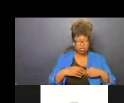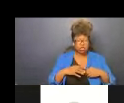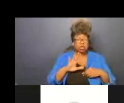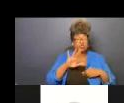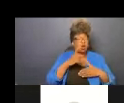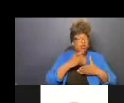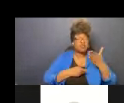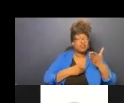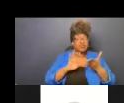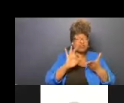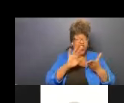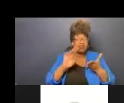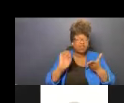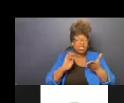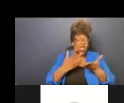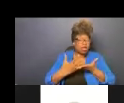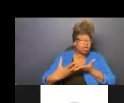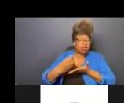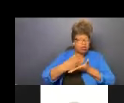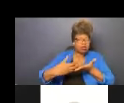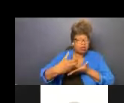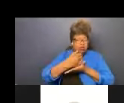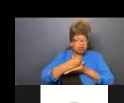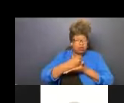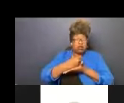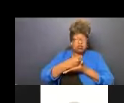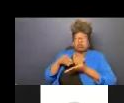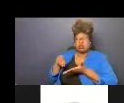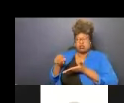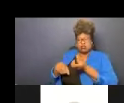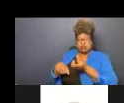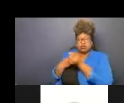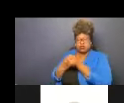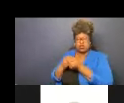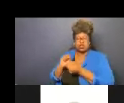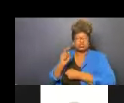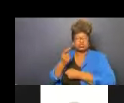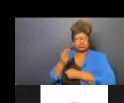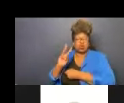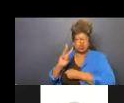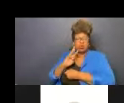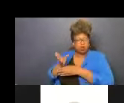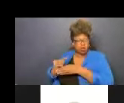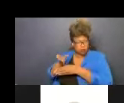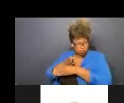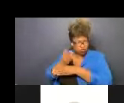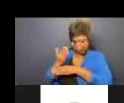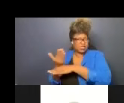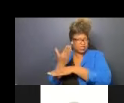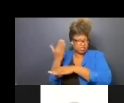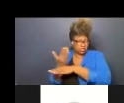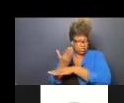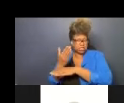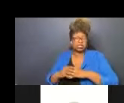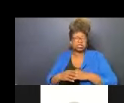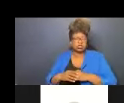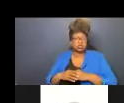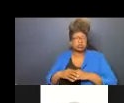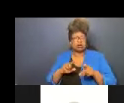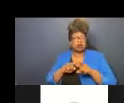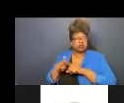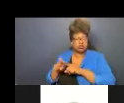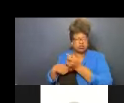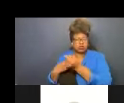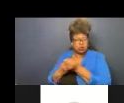would support stormwater improvements like green infrastructure, for example, as well as planning and other programs that